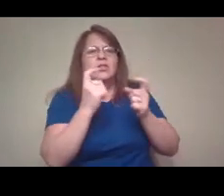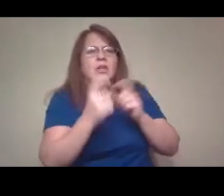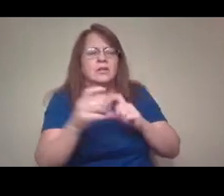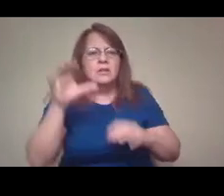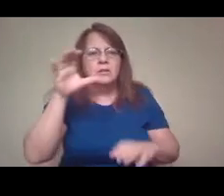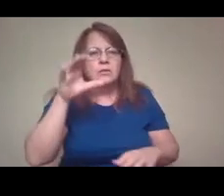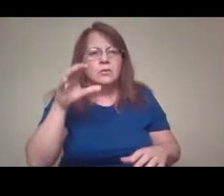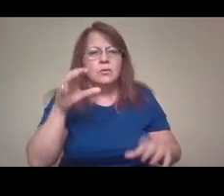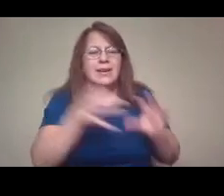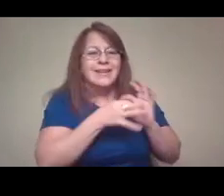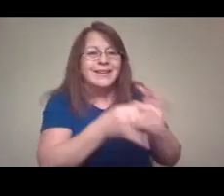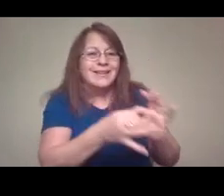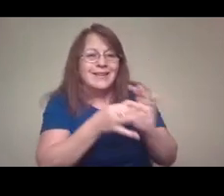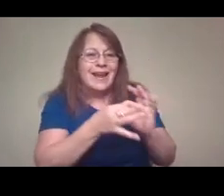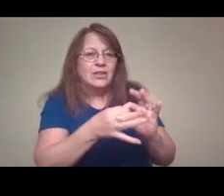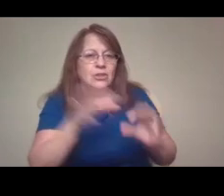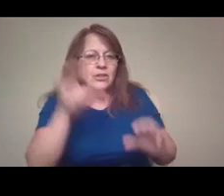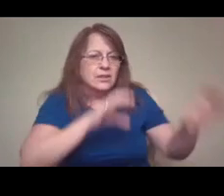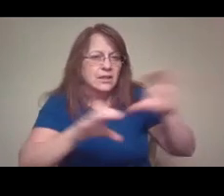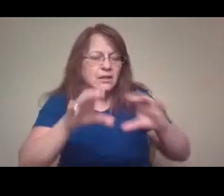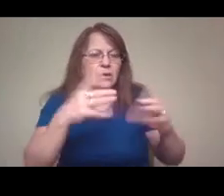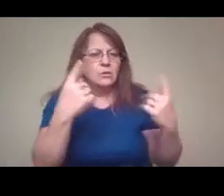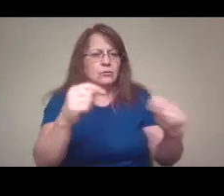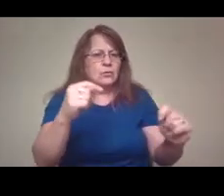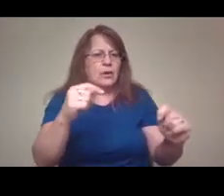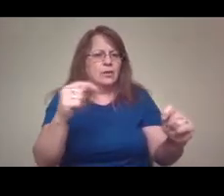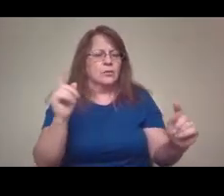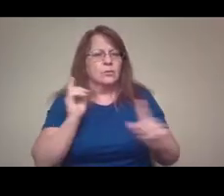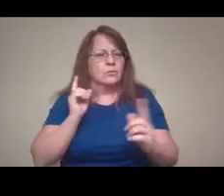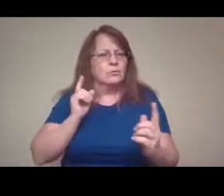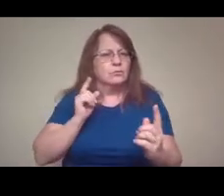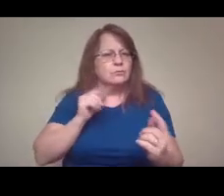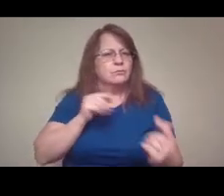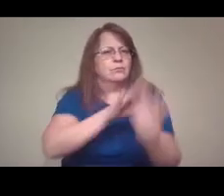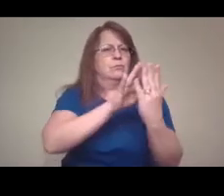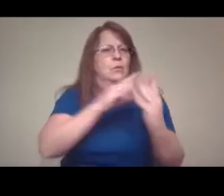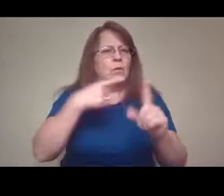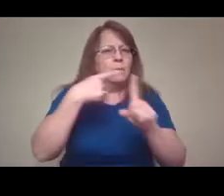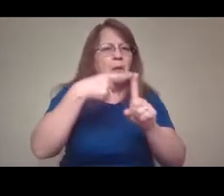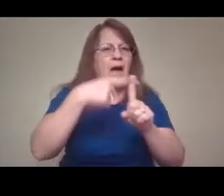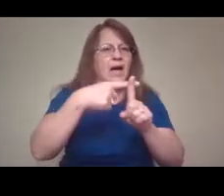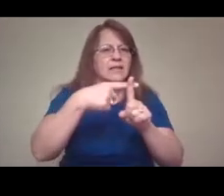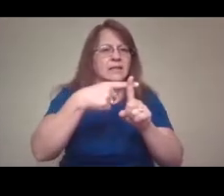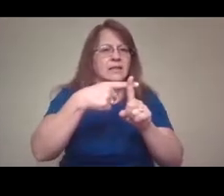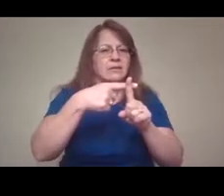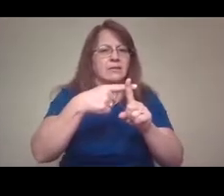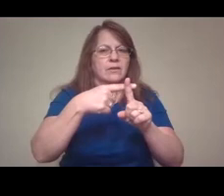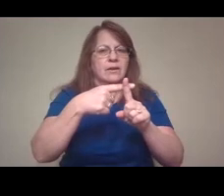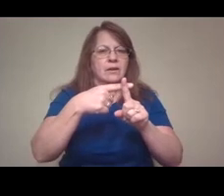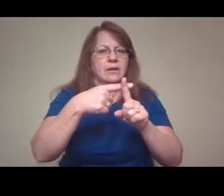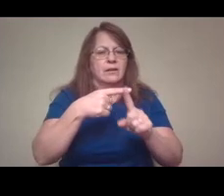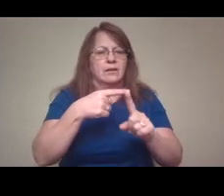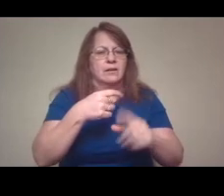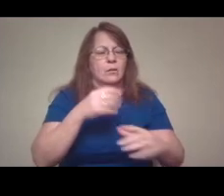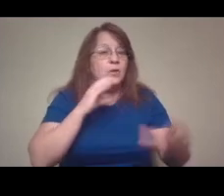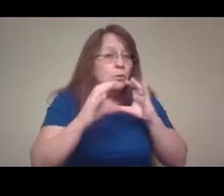to analyze the behavior from a more positive perspective and see it as a means of communication and expression to